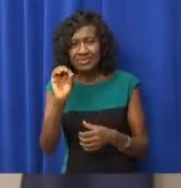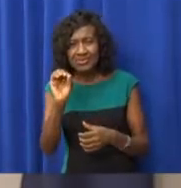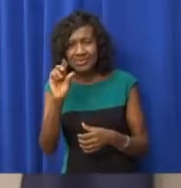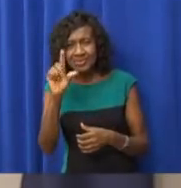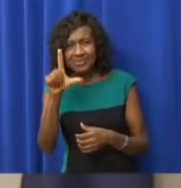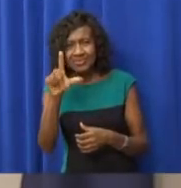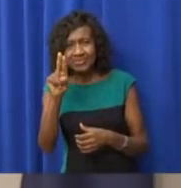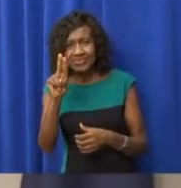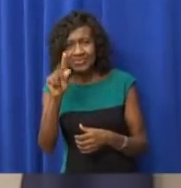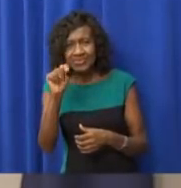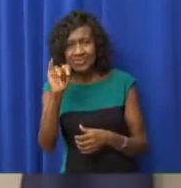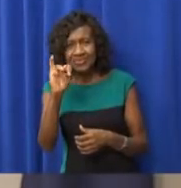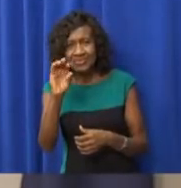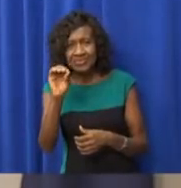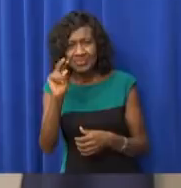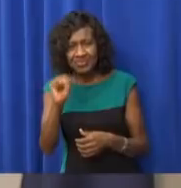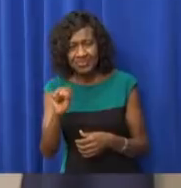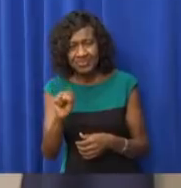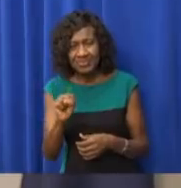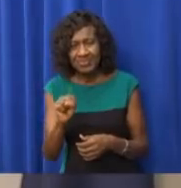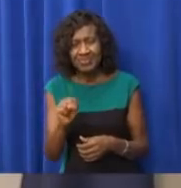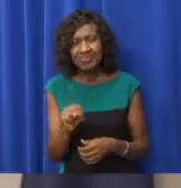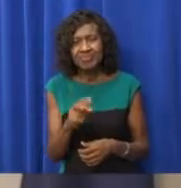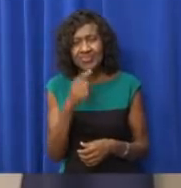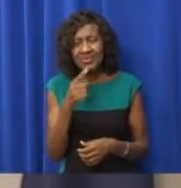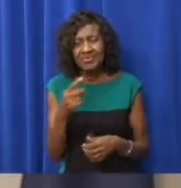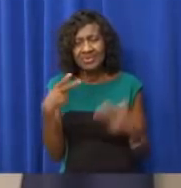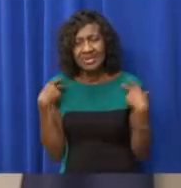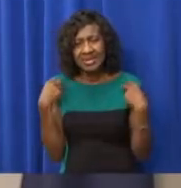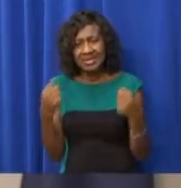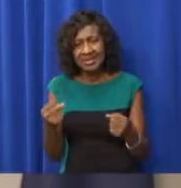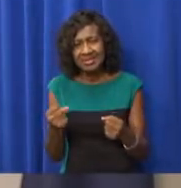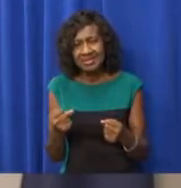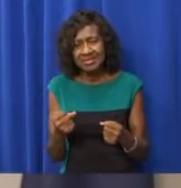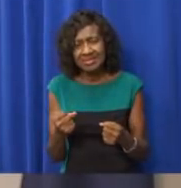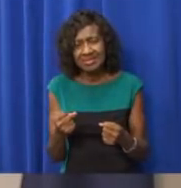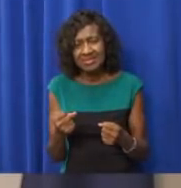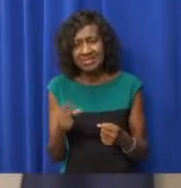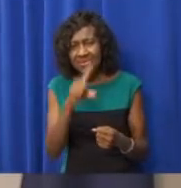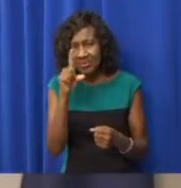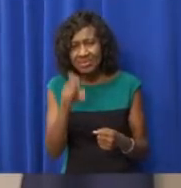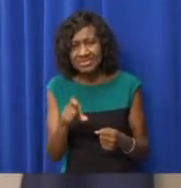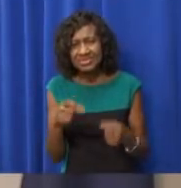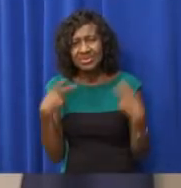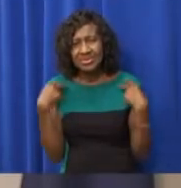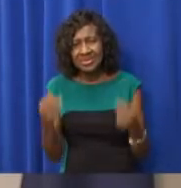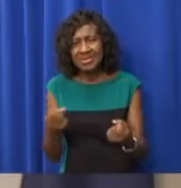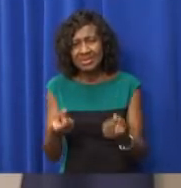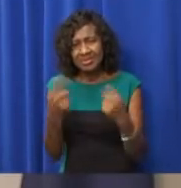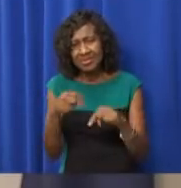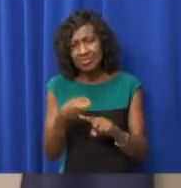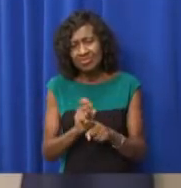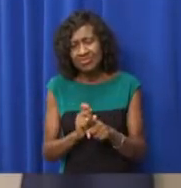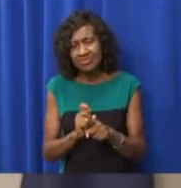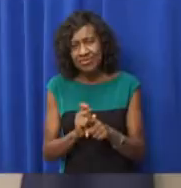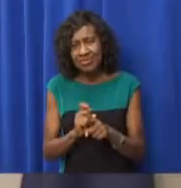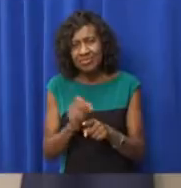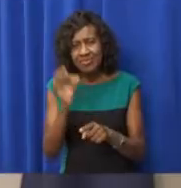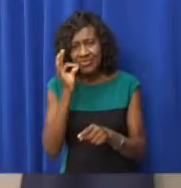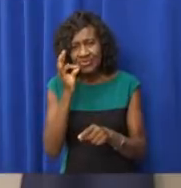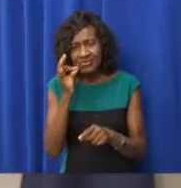Should I ask, or does health really come from nutritious foods,